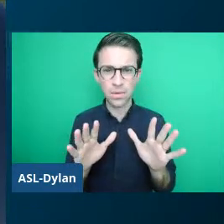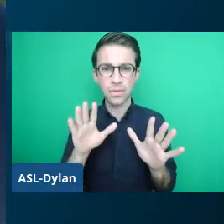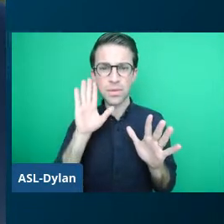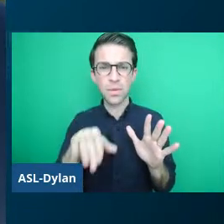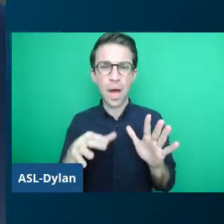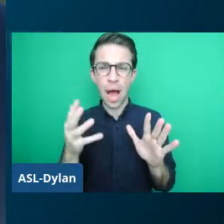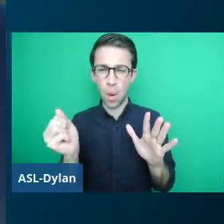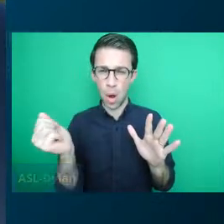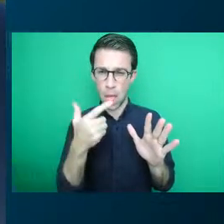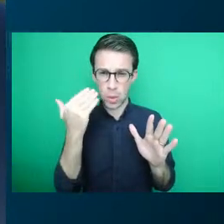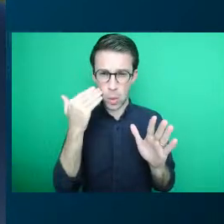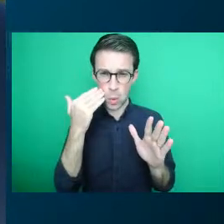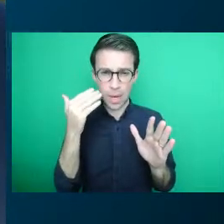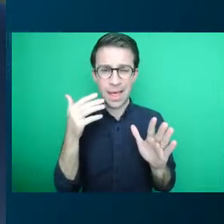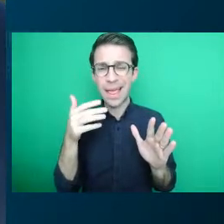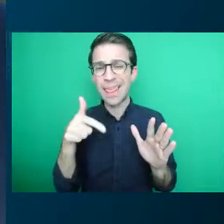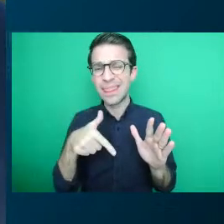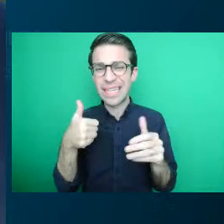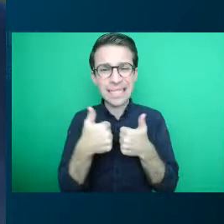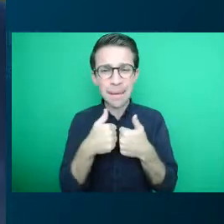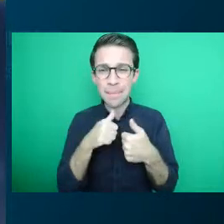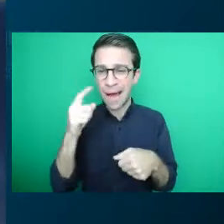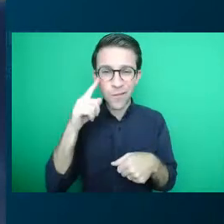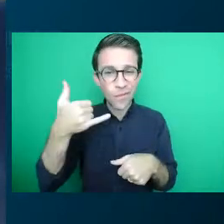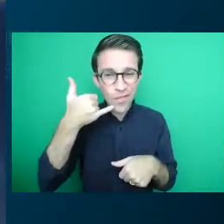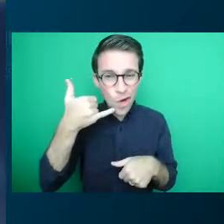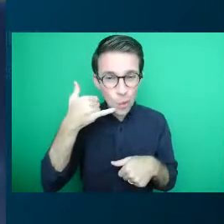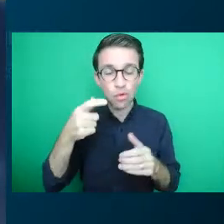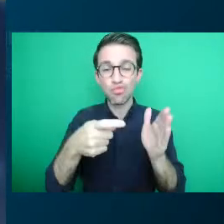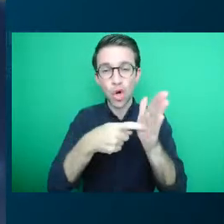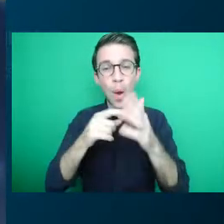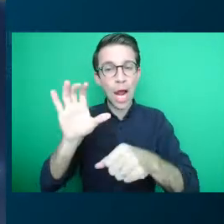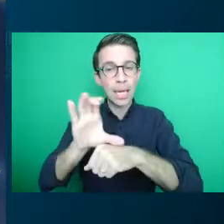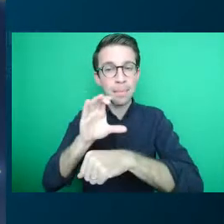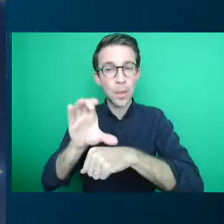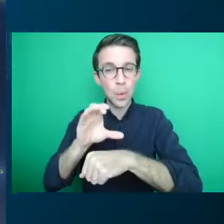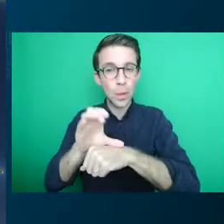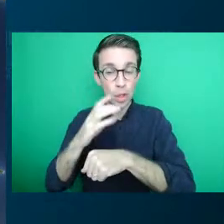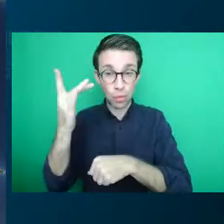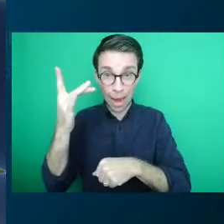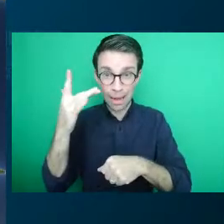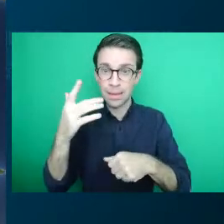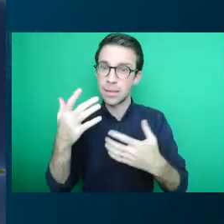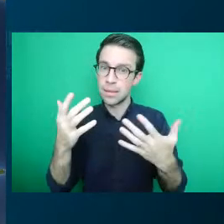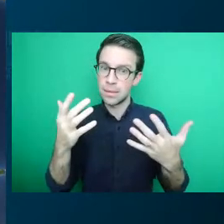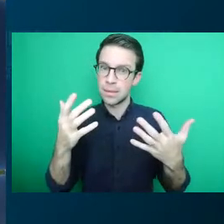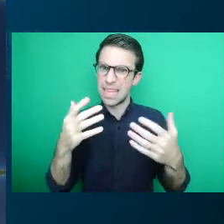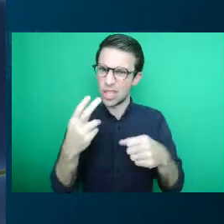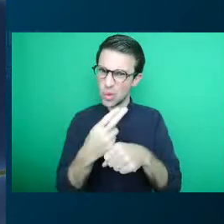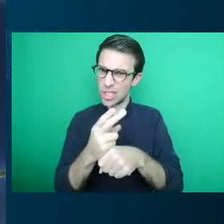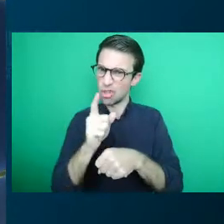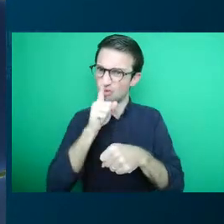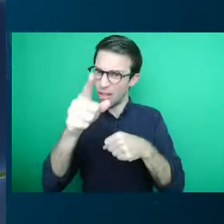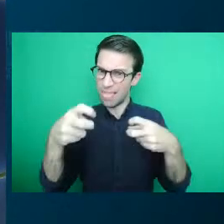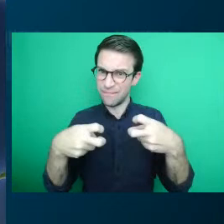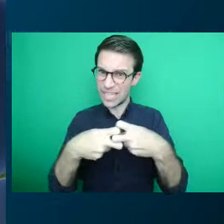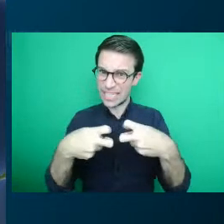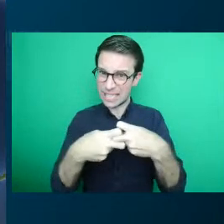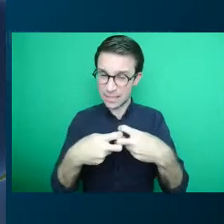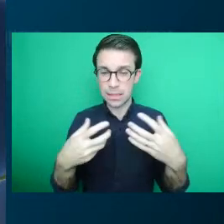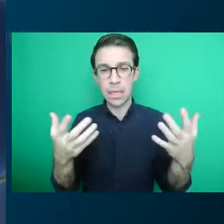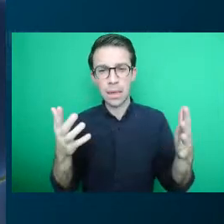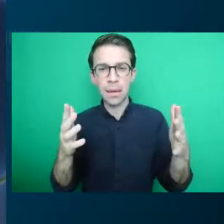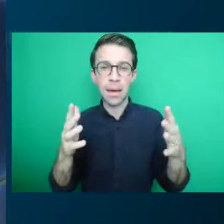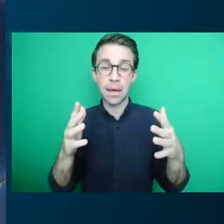know it's not a mobile game. You don't play it on your phone. You do need a computer because the game is actually using realistic physics. It's like physics that are close